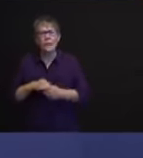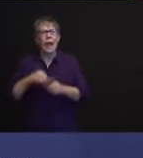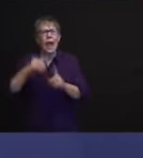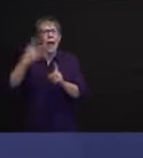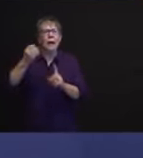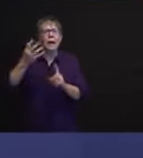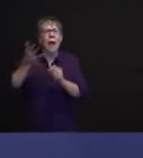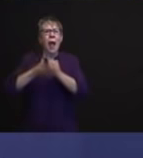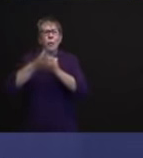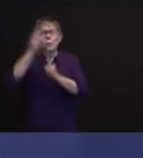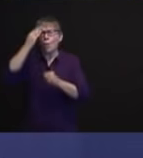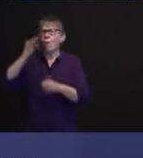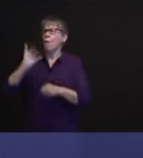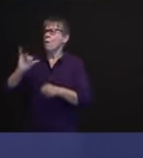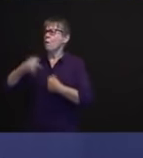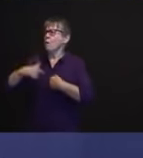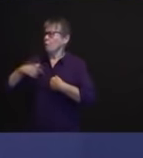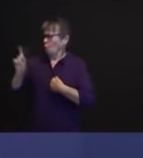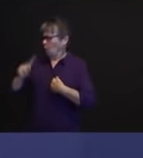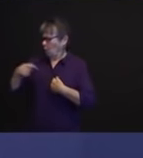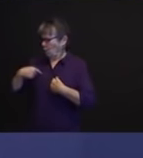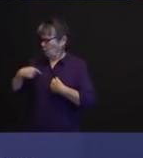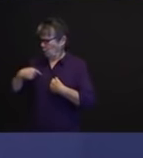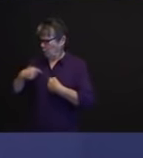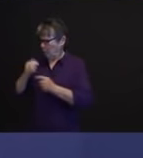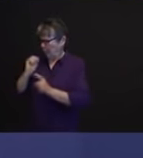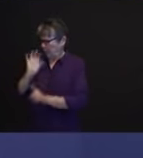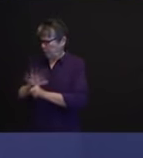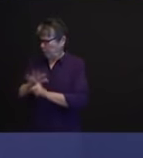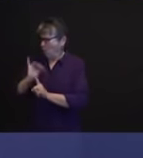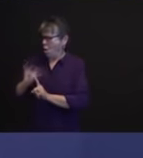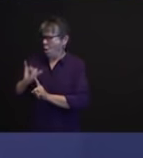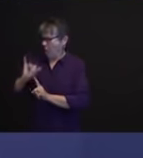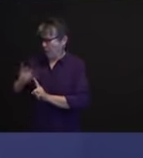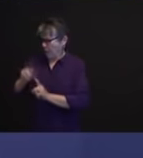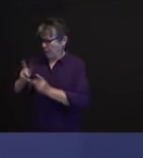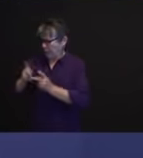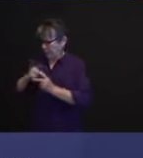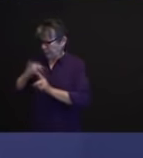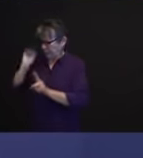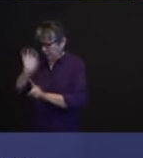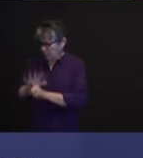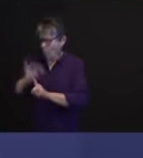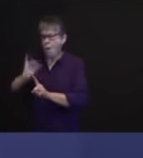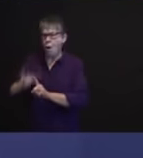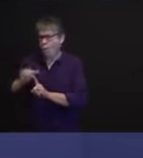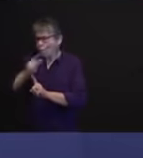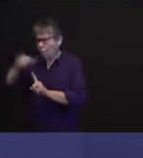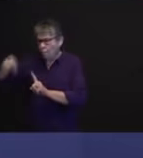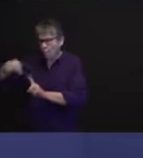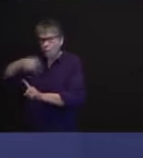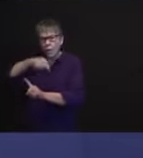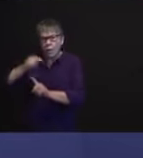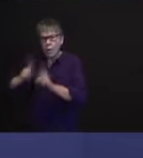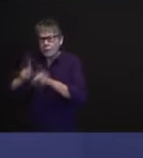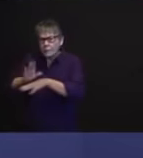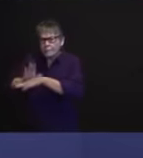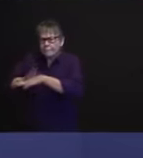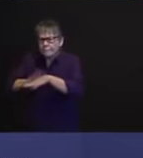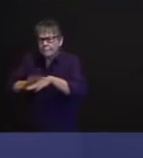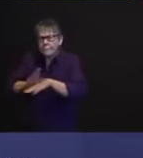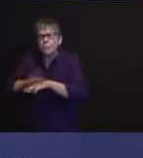it can help determine where you might have been exposed, it's really geared much more to determining who you might have exposed. So it's more